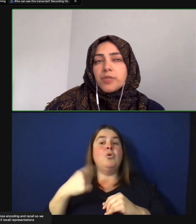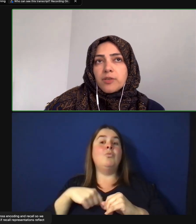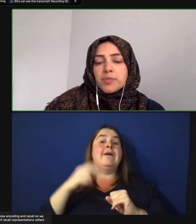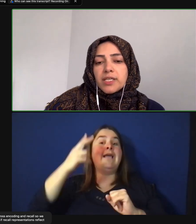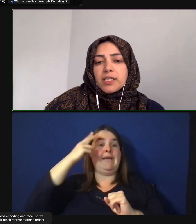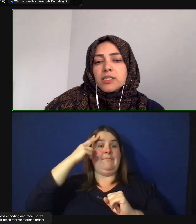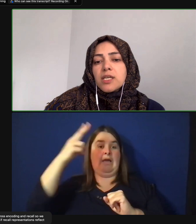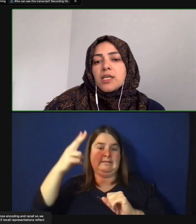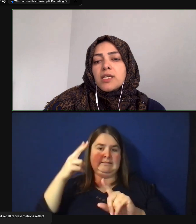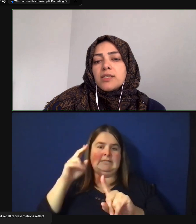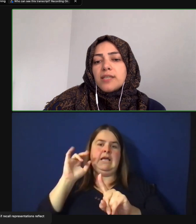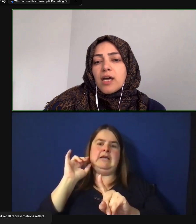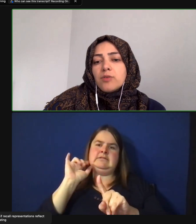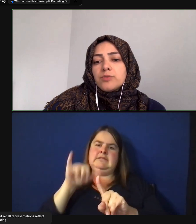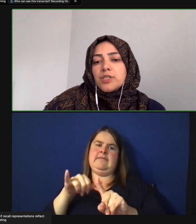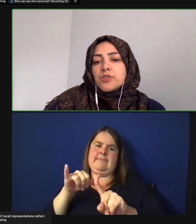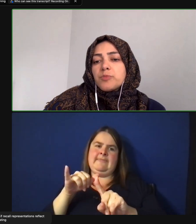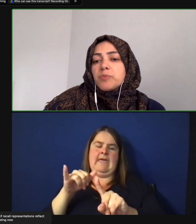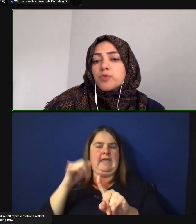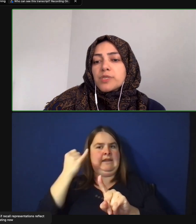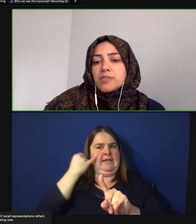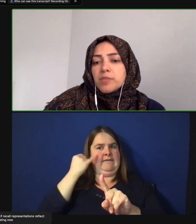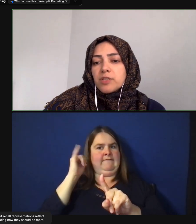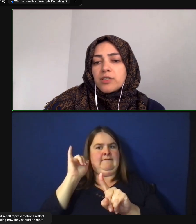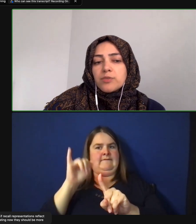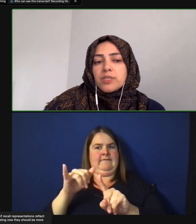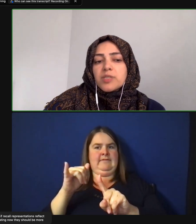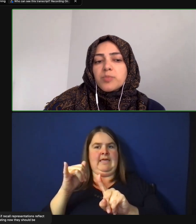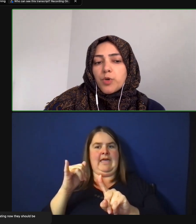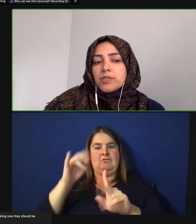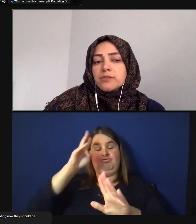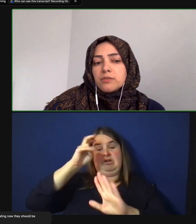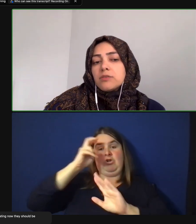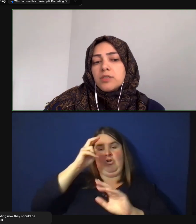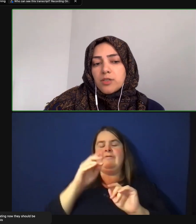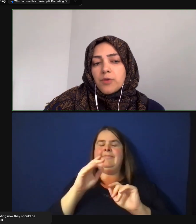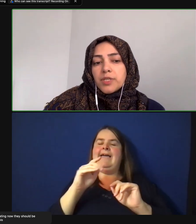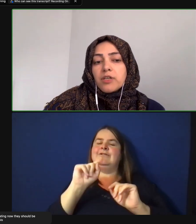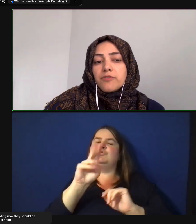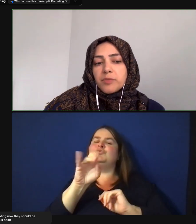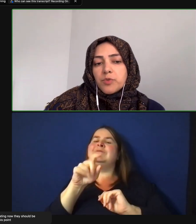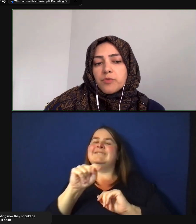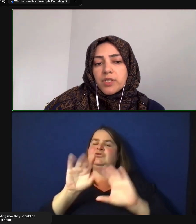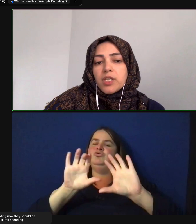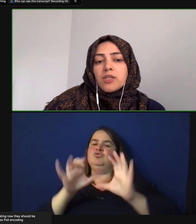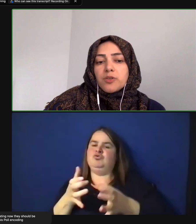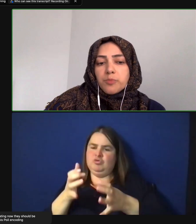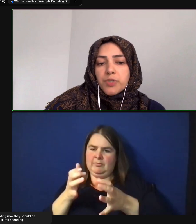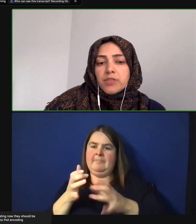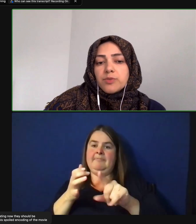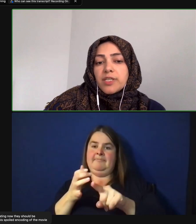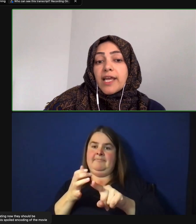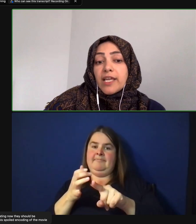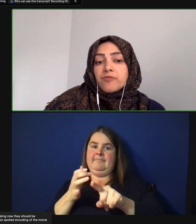the memory updating, now they should be more similar to the spoiled encoding of the movie compared to the naive